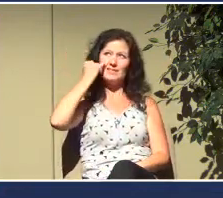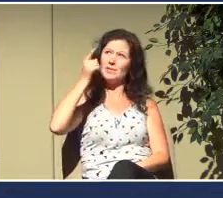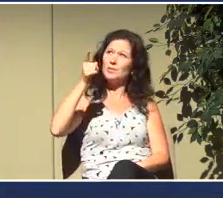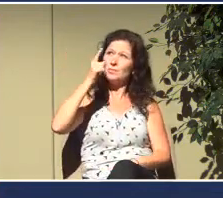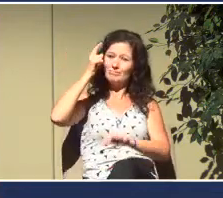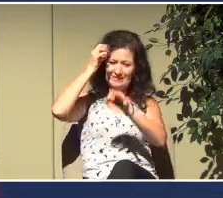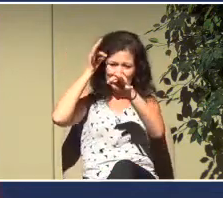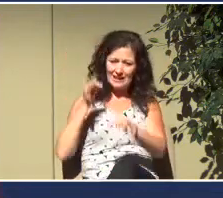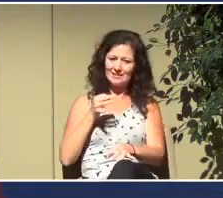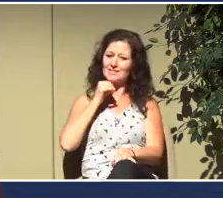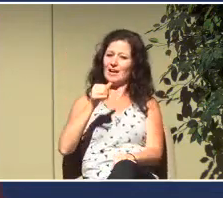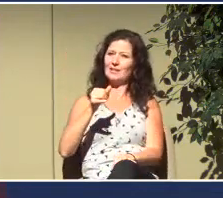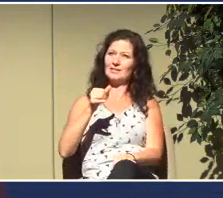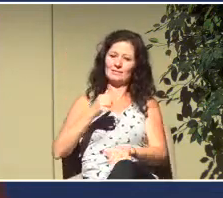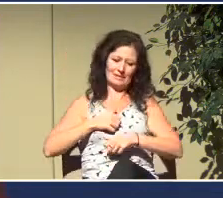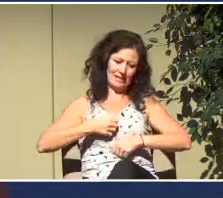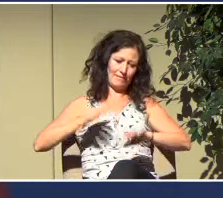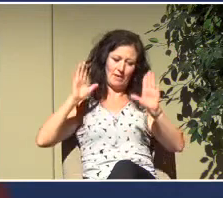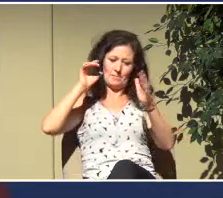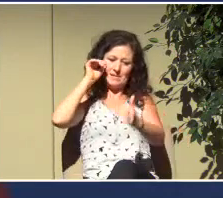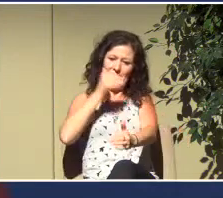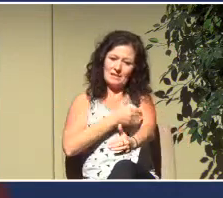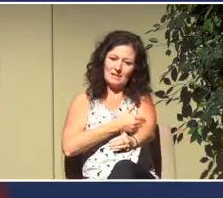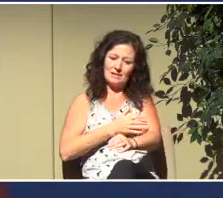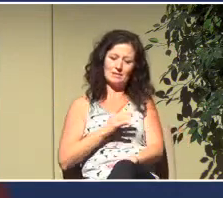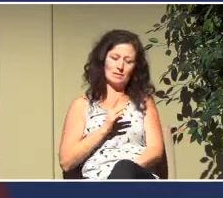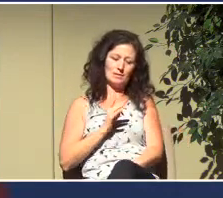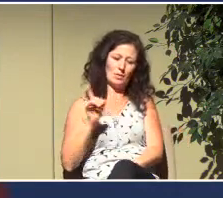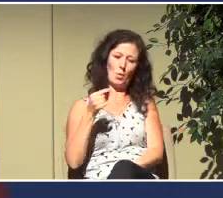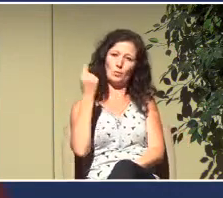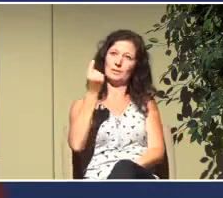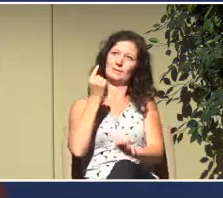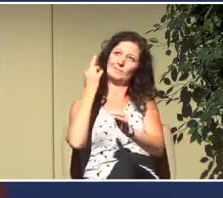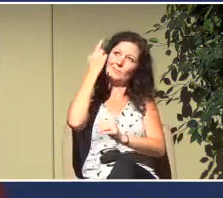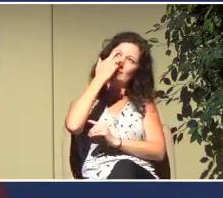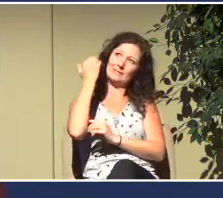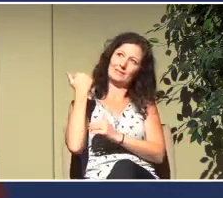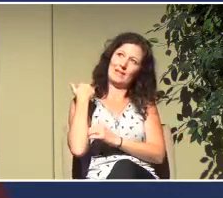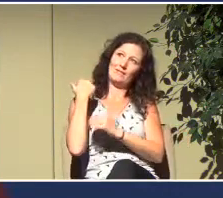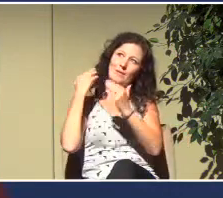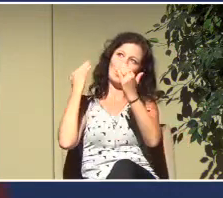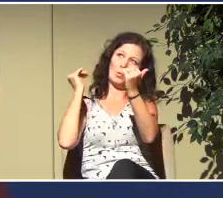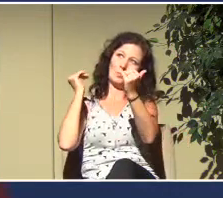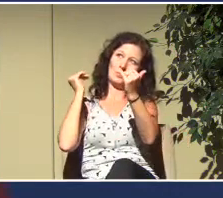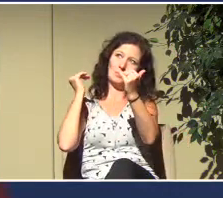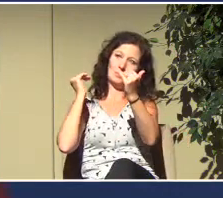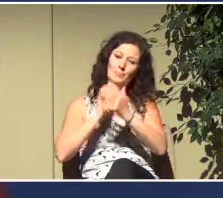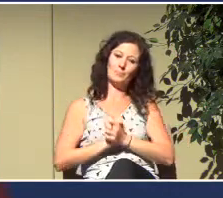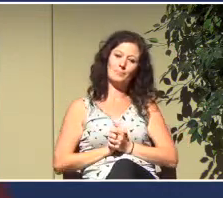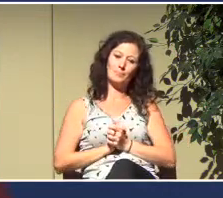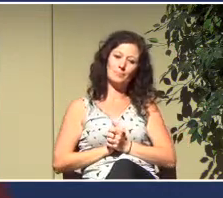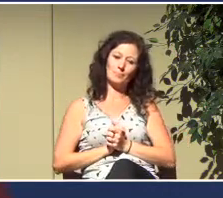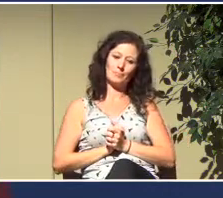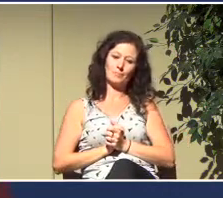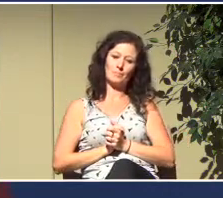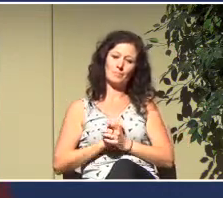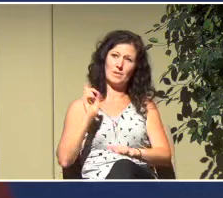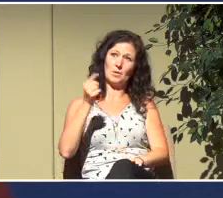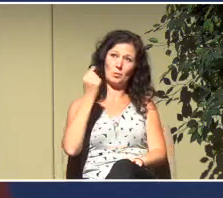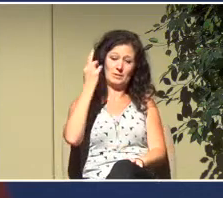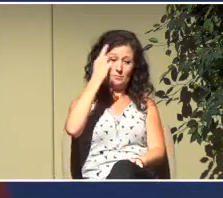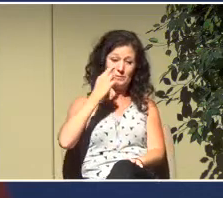The whole reason that we have hope, that we can have joy in our suffering, the whole reason that there is healing